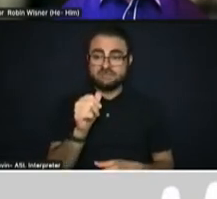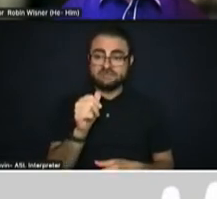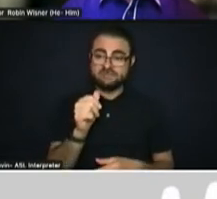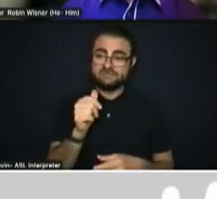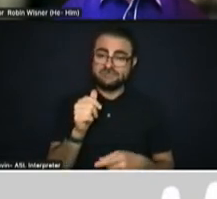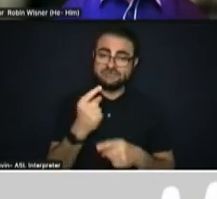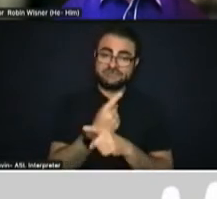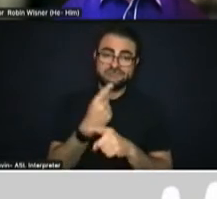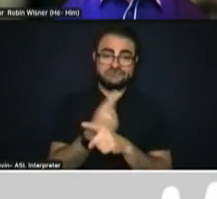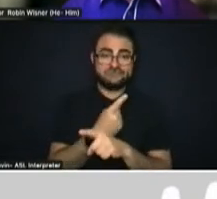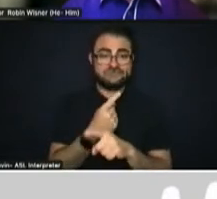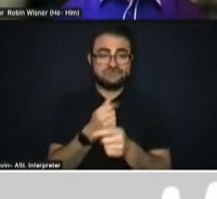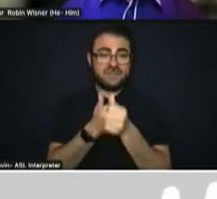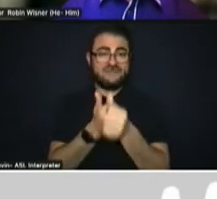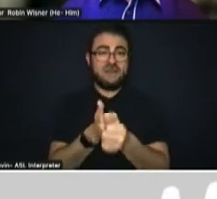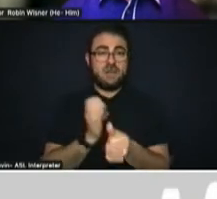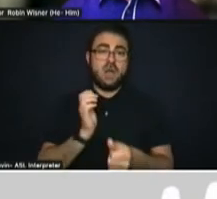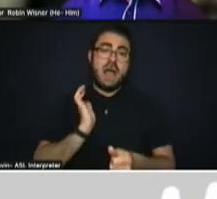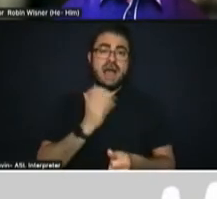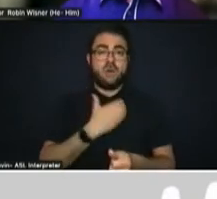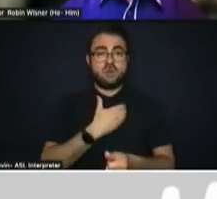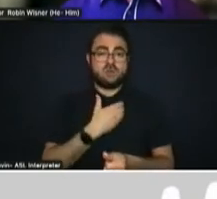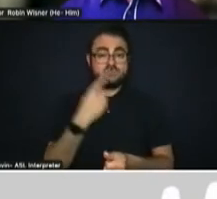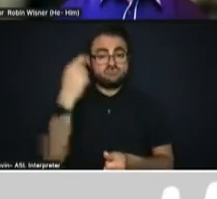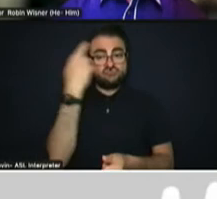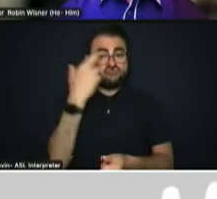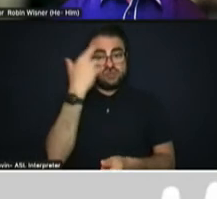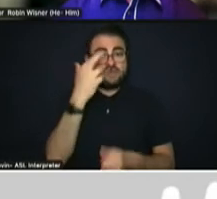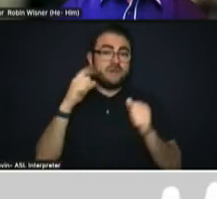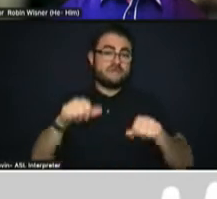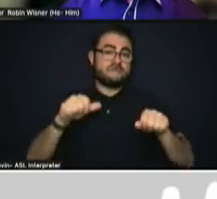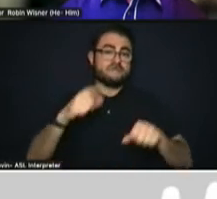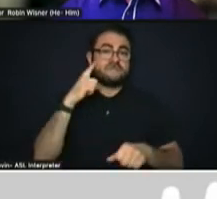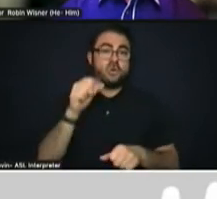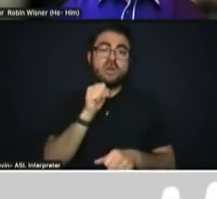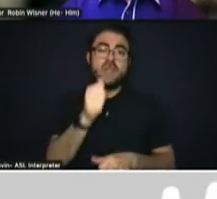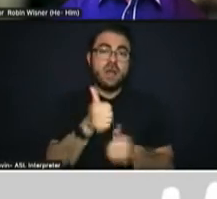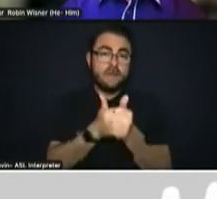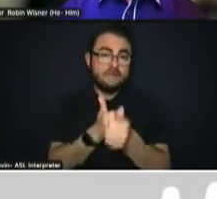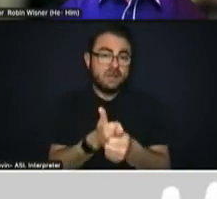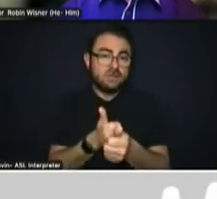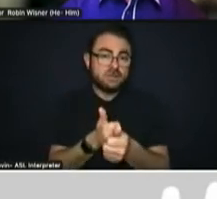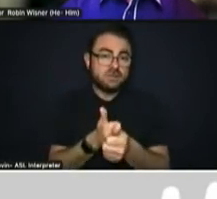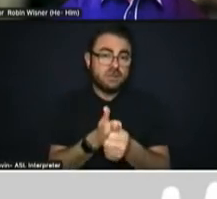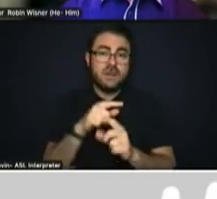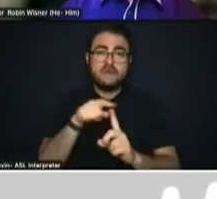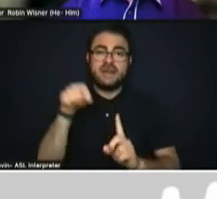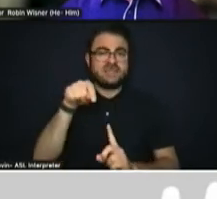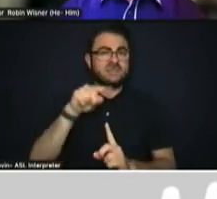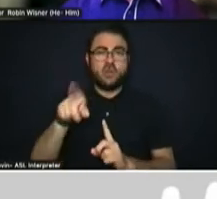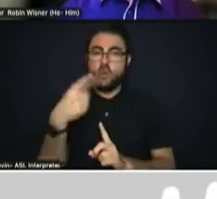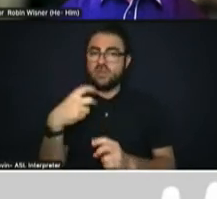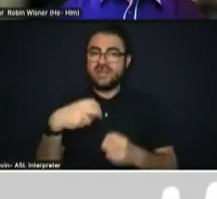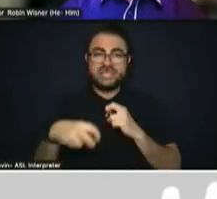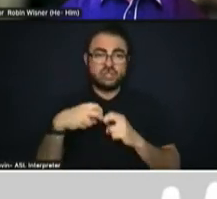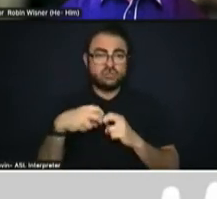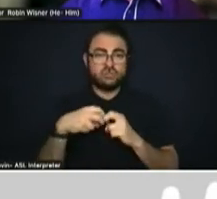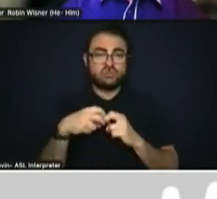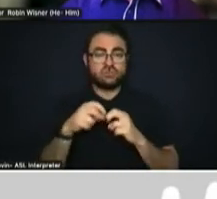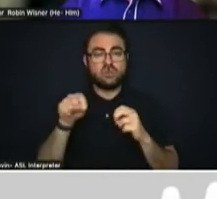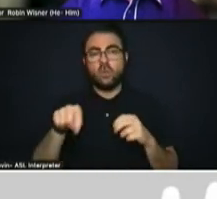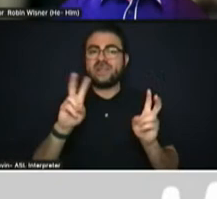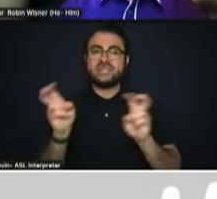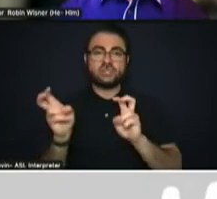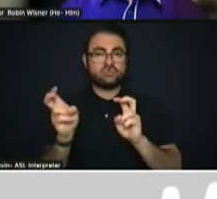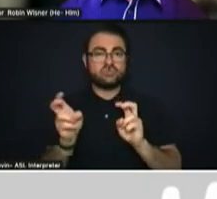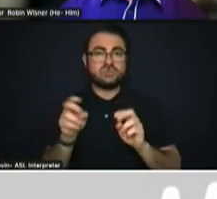adequate remedy for the non-compliance, it was the only issue where the city and the union were in dispute.